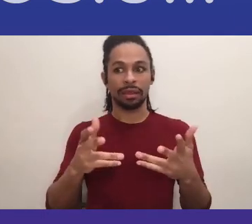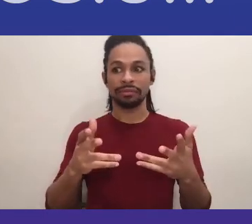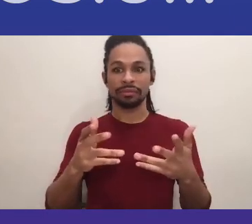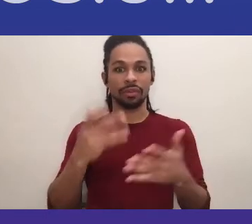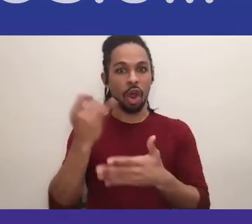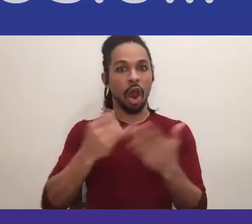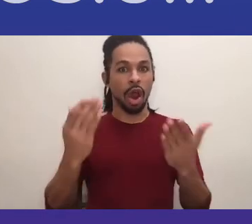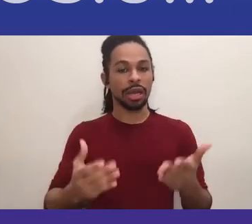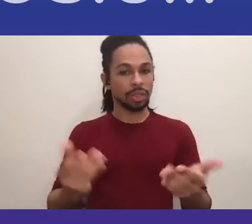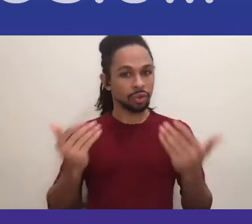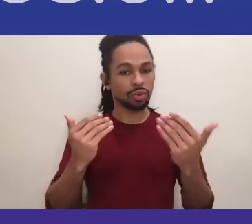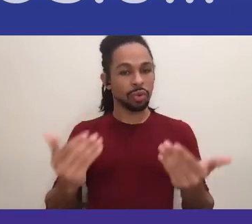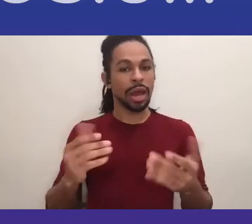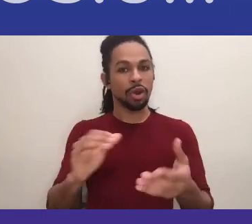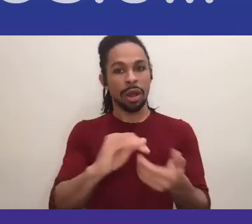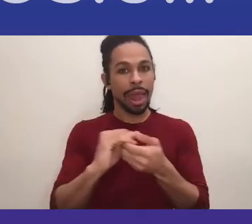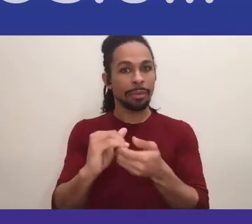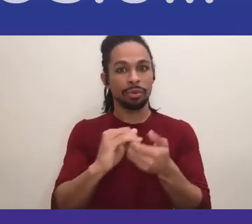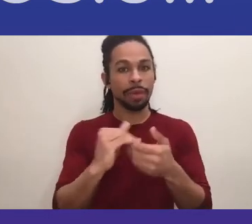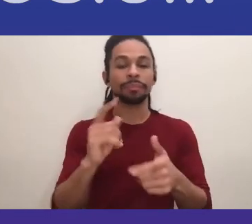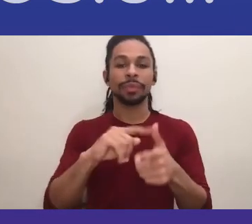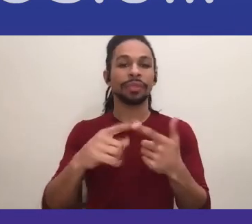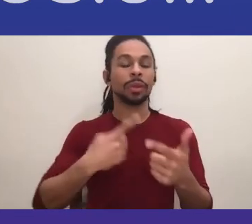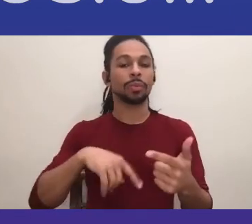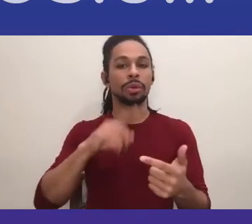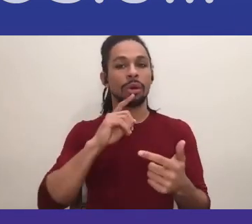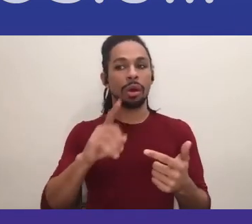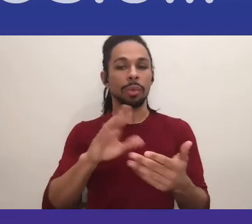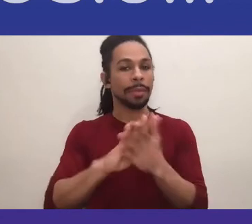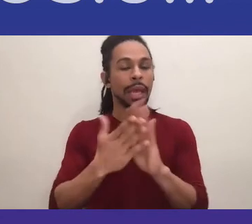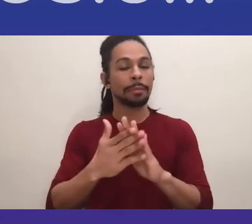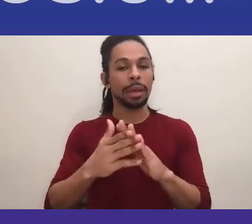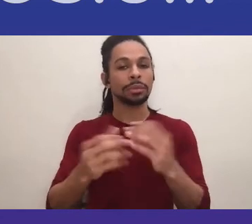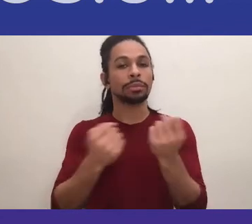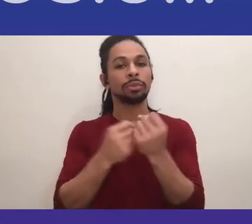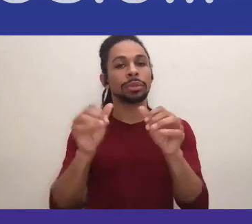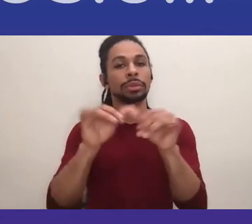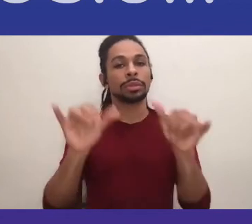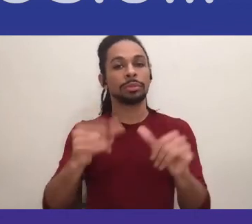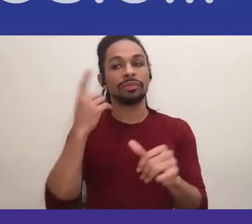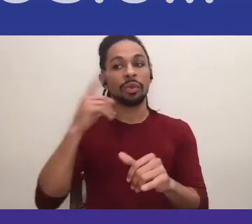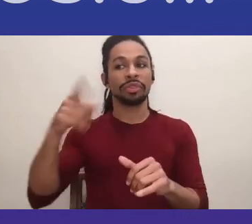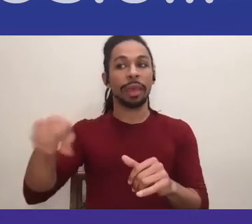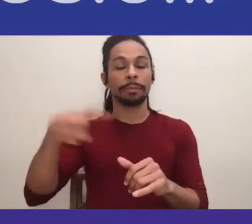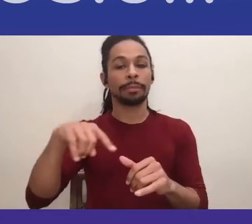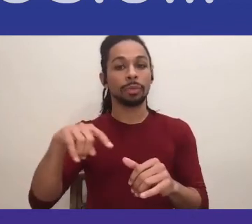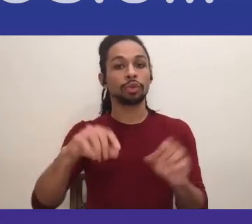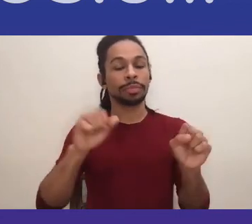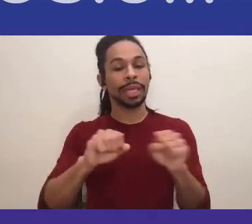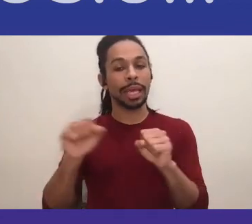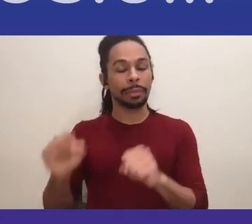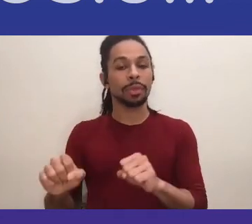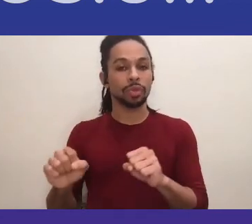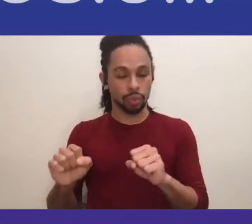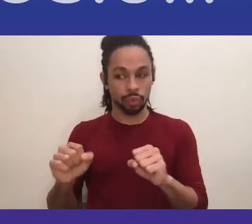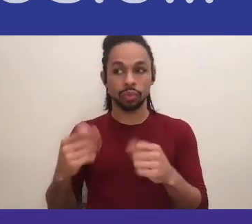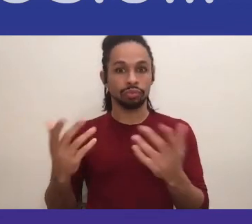and then we are a support system for them to be able